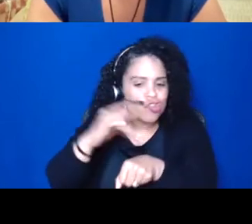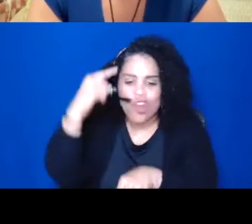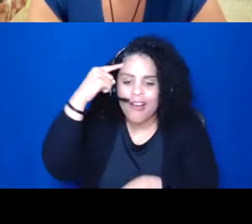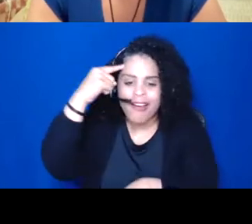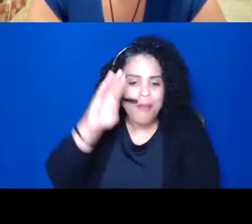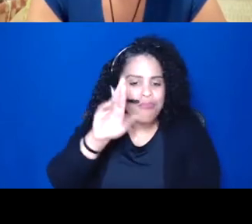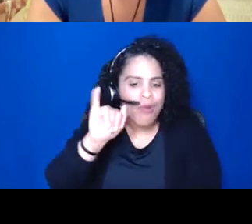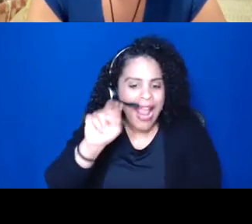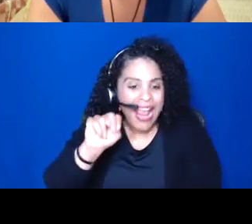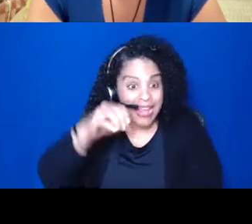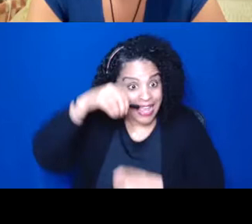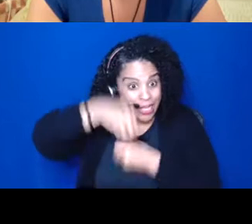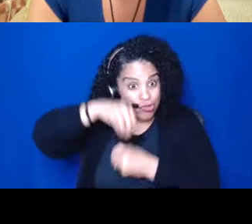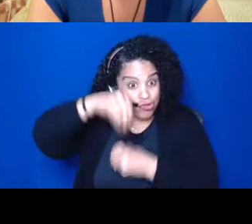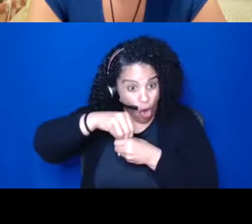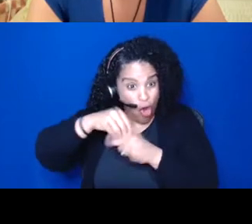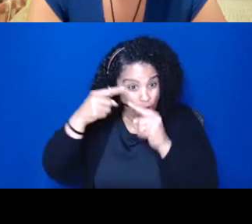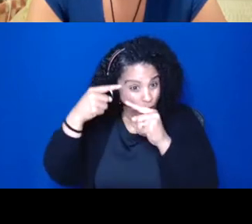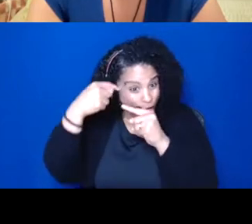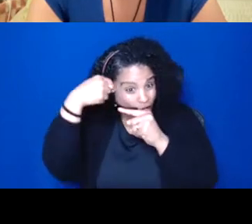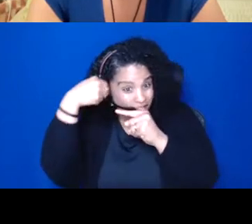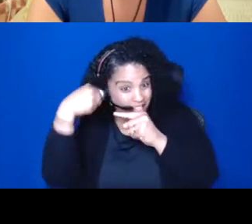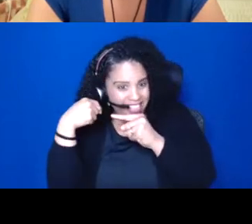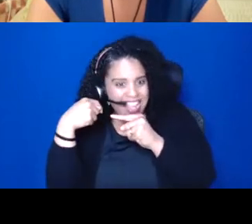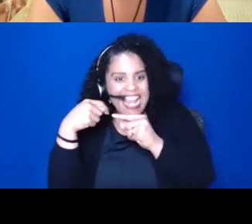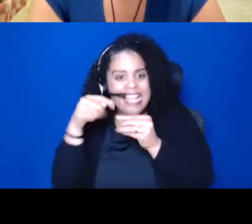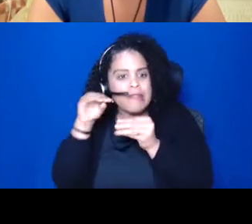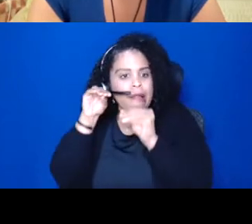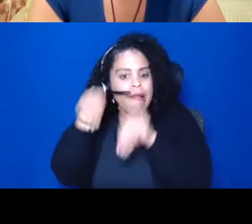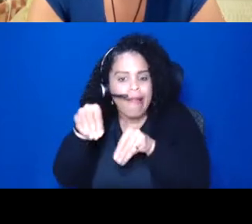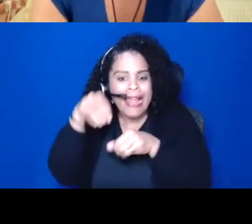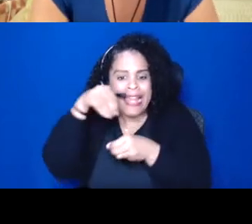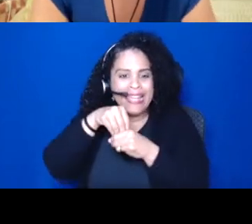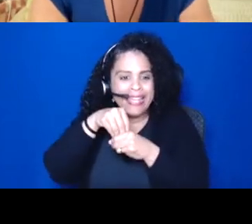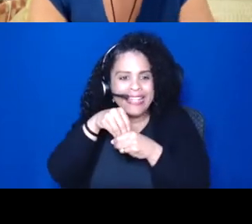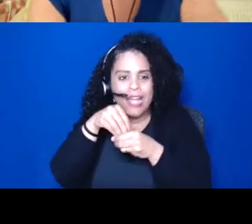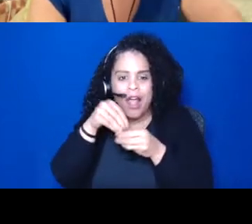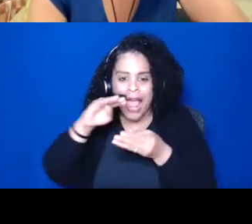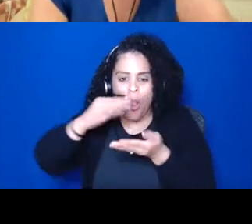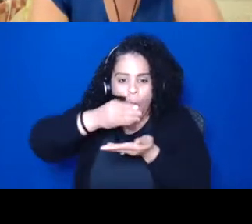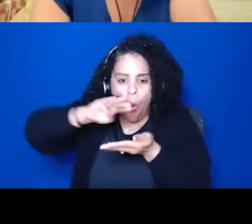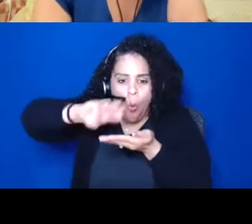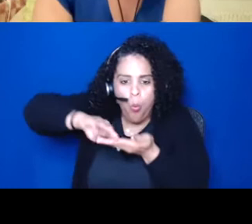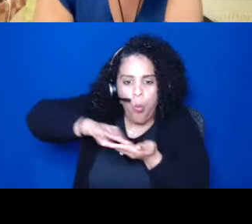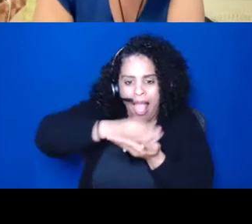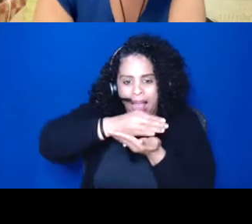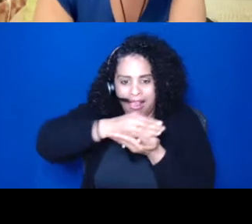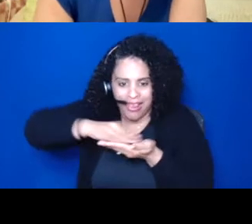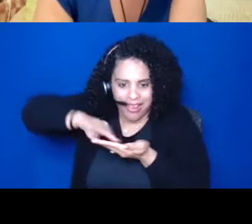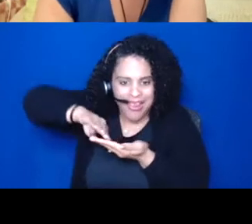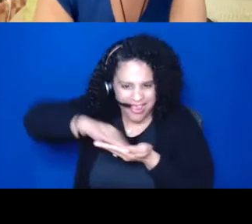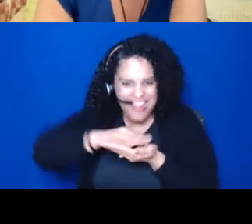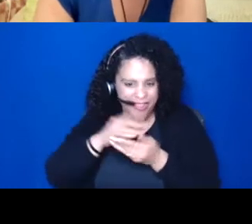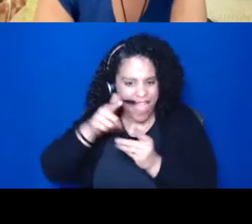The internal device is seated into a little well that is drilled into